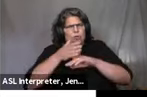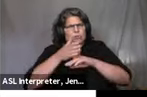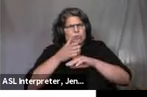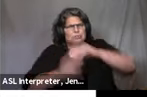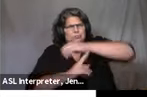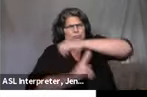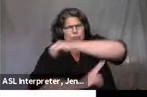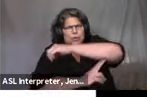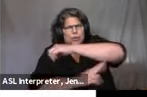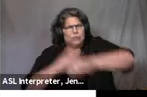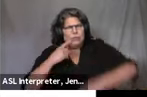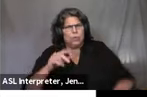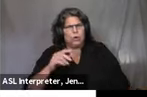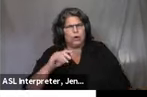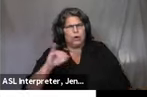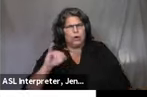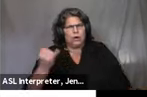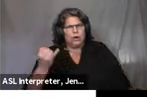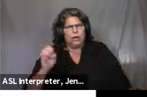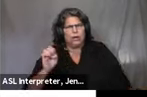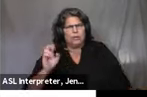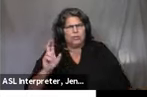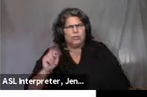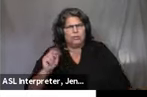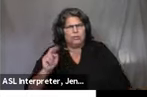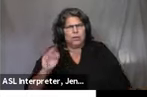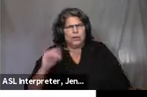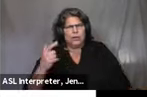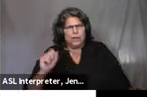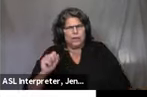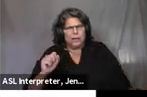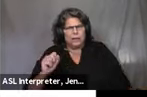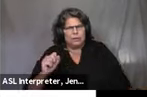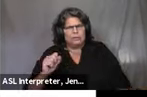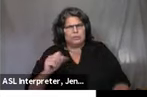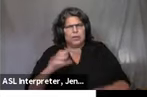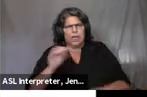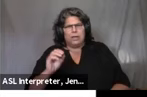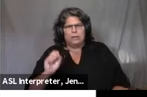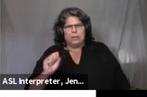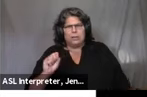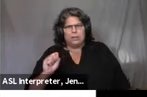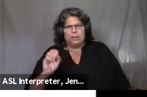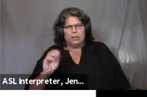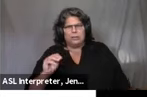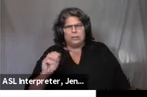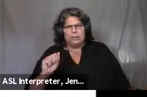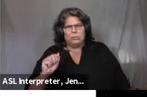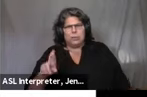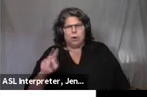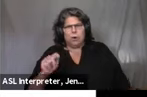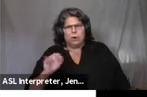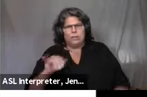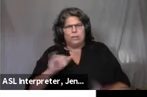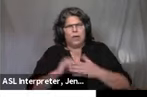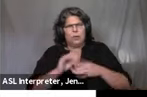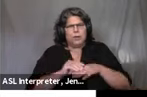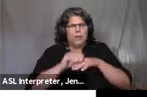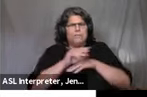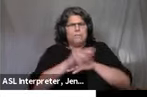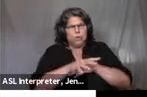SMART were to be constructed, whether that would influence the decision concerning a Jennings crossing.